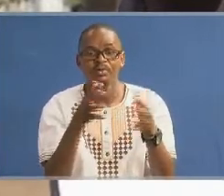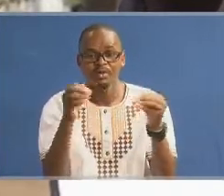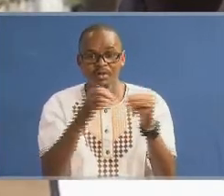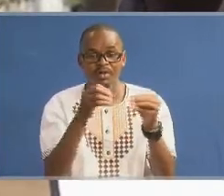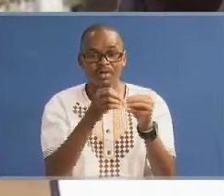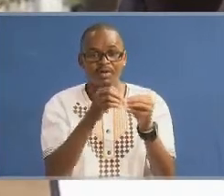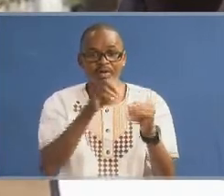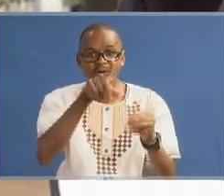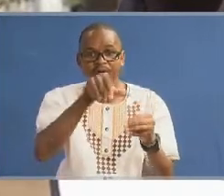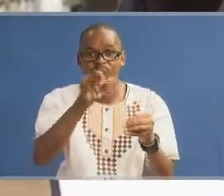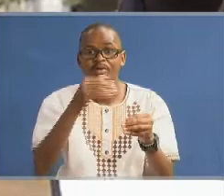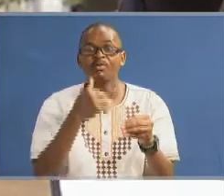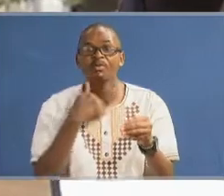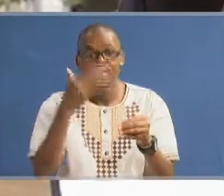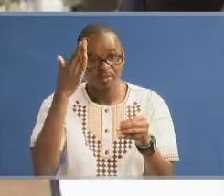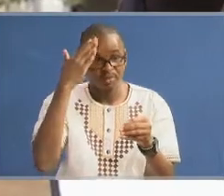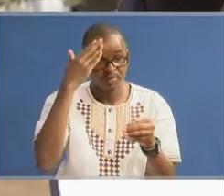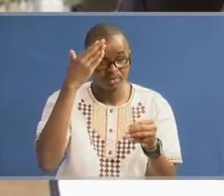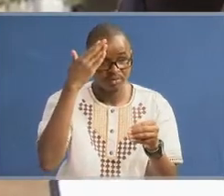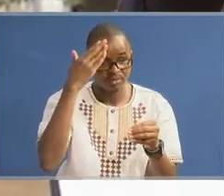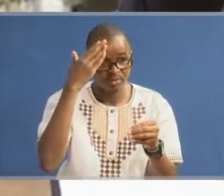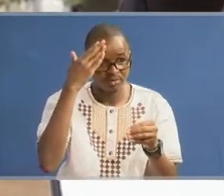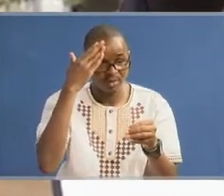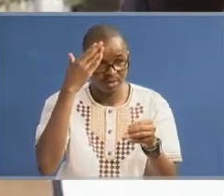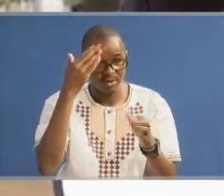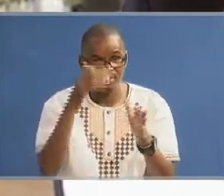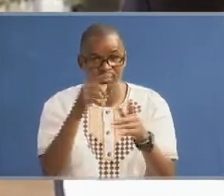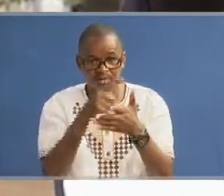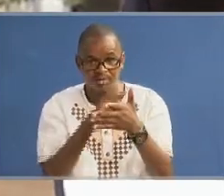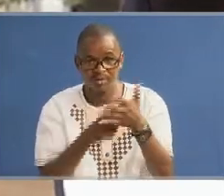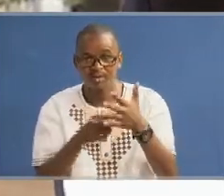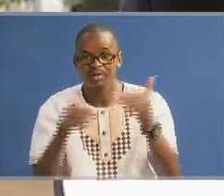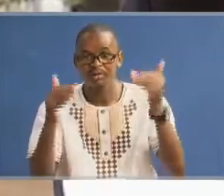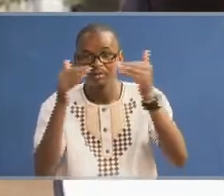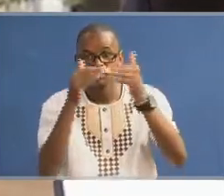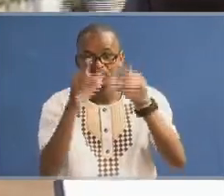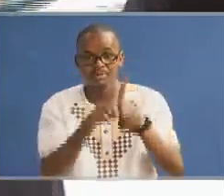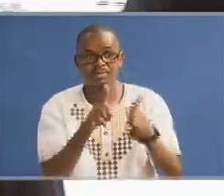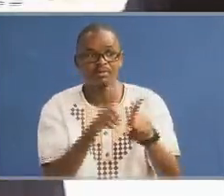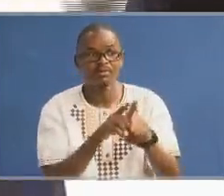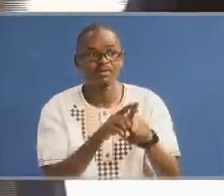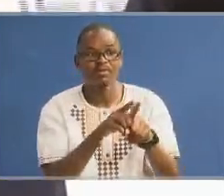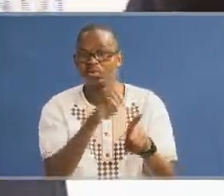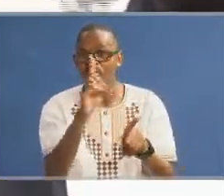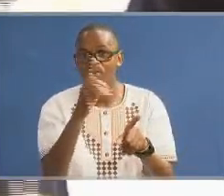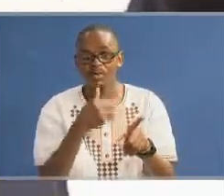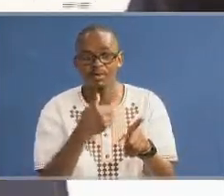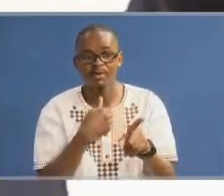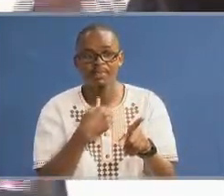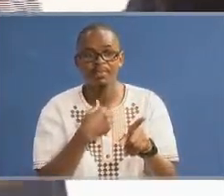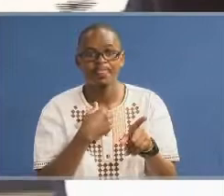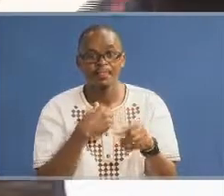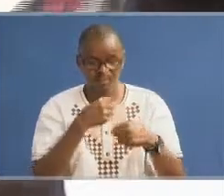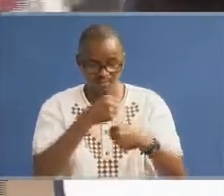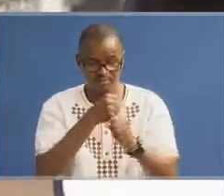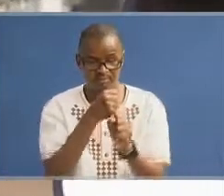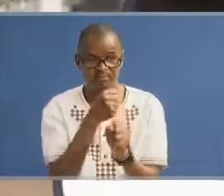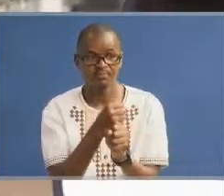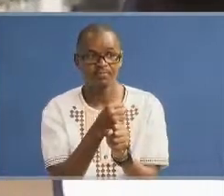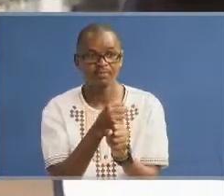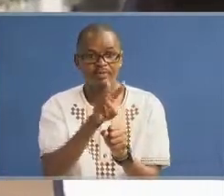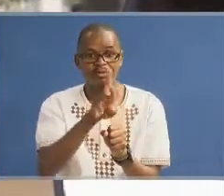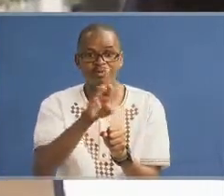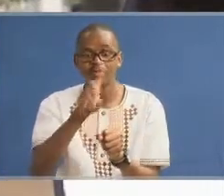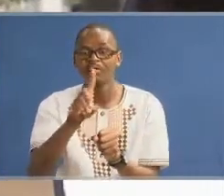of a rider and you will know all the details, the name, the stage, and even where the center they operate on, the